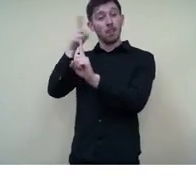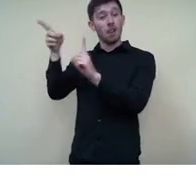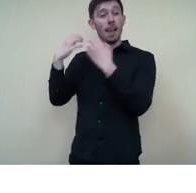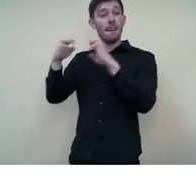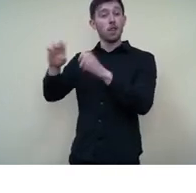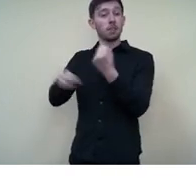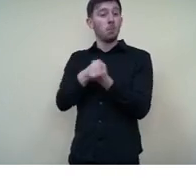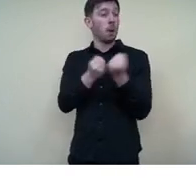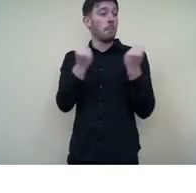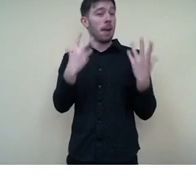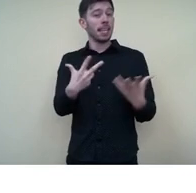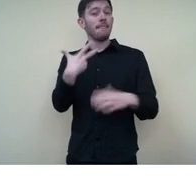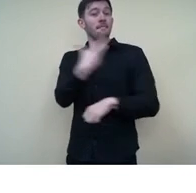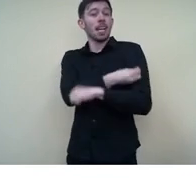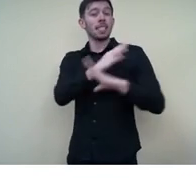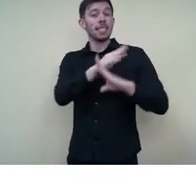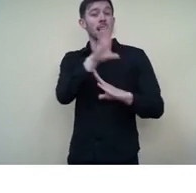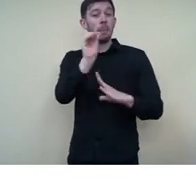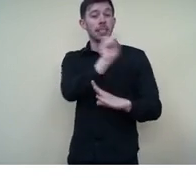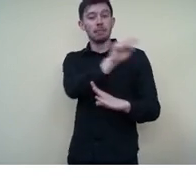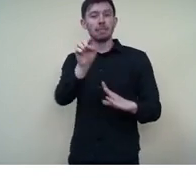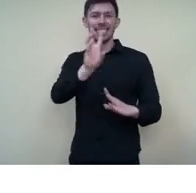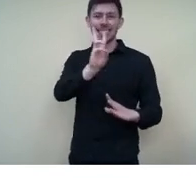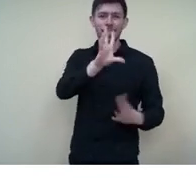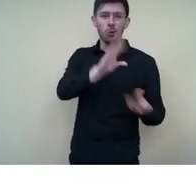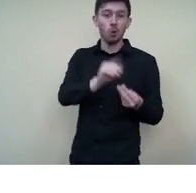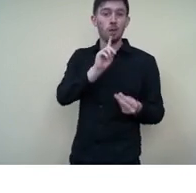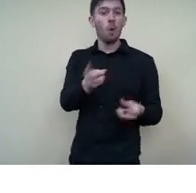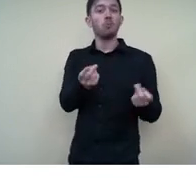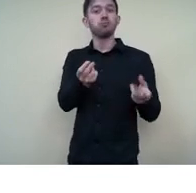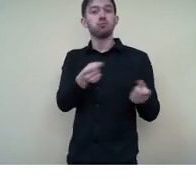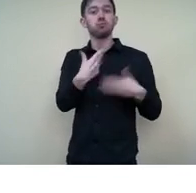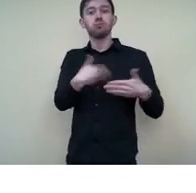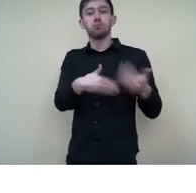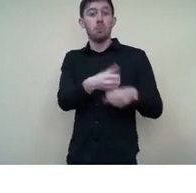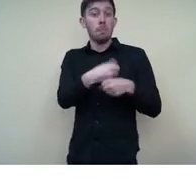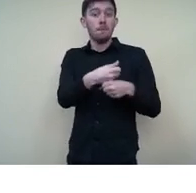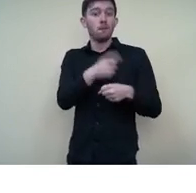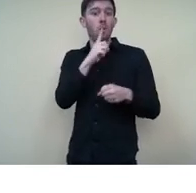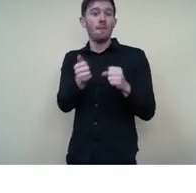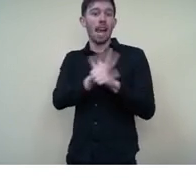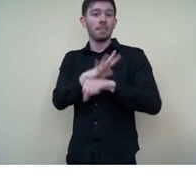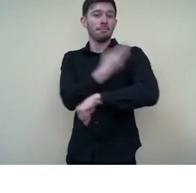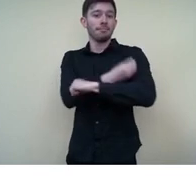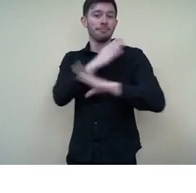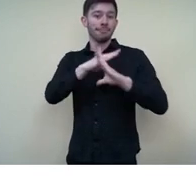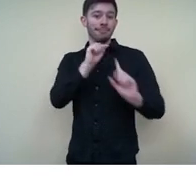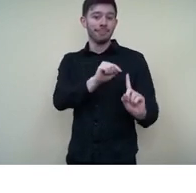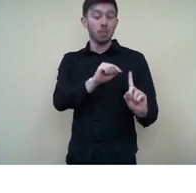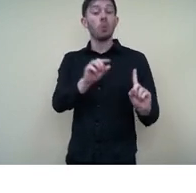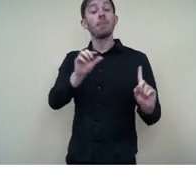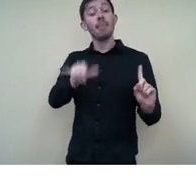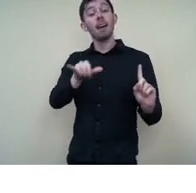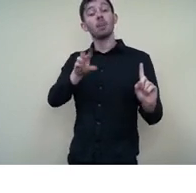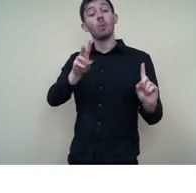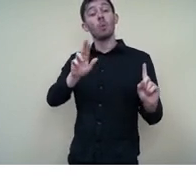vaccine companies, there were 6 in total, to accelerate production of a COVID-19 vaccine. And so Operation Warp